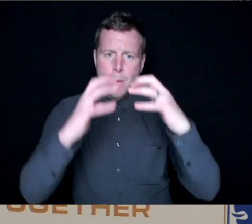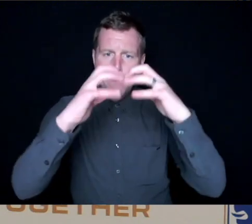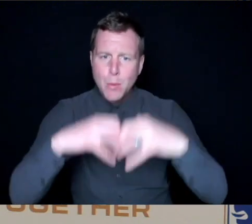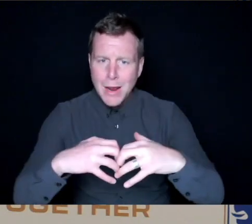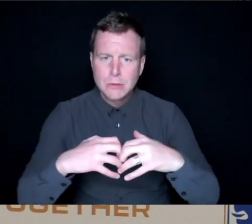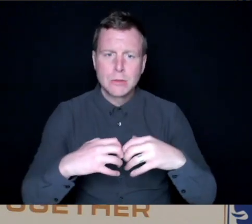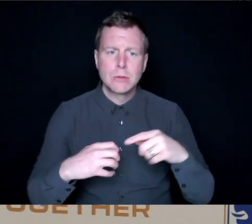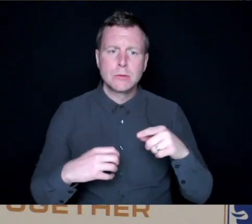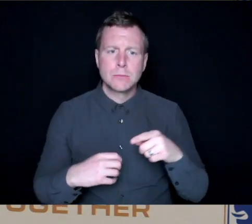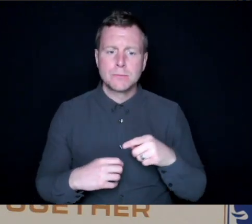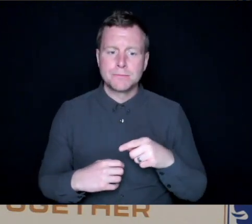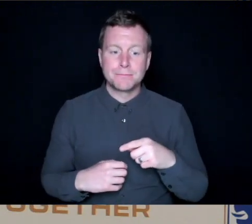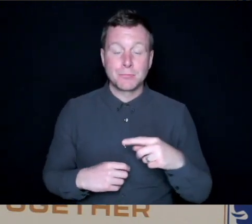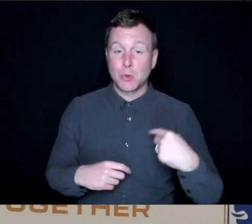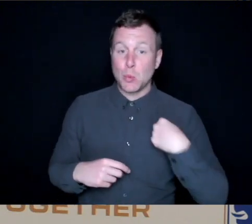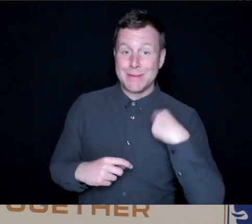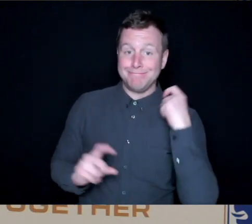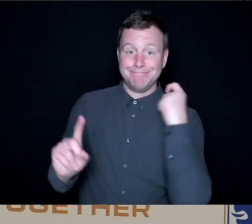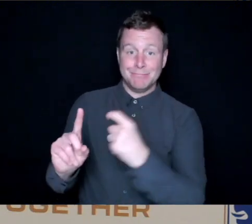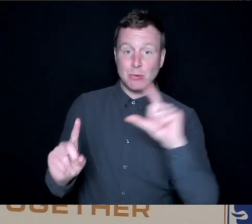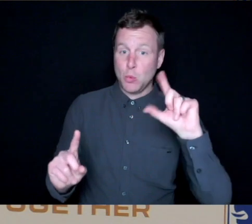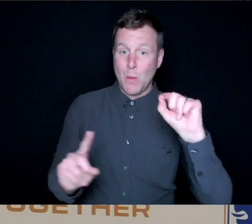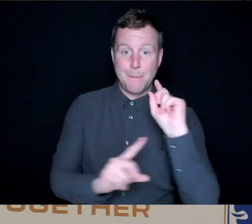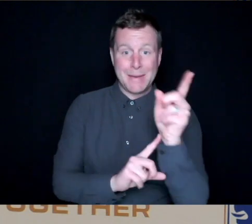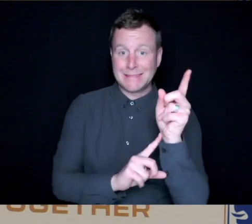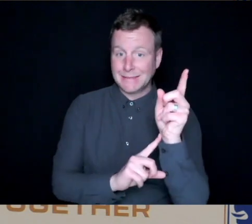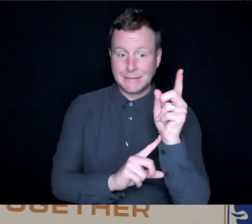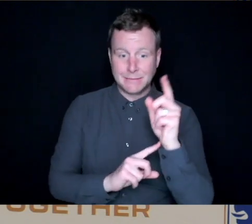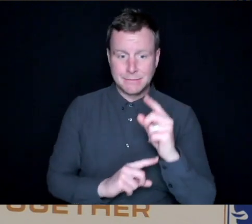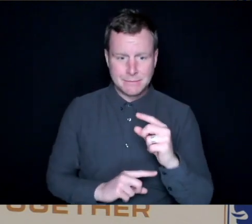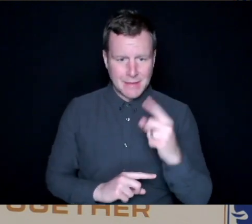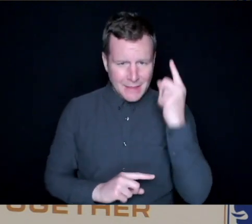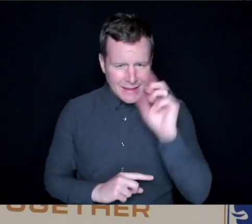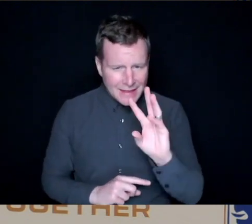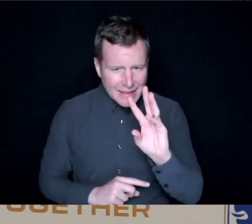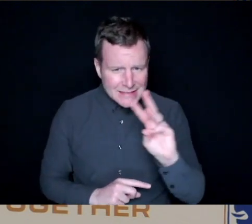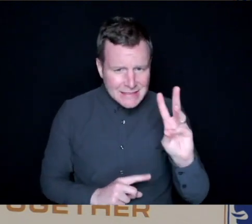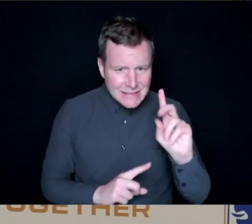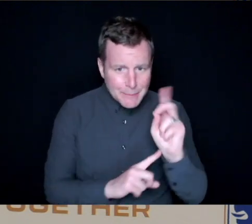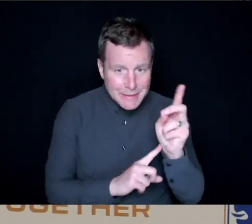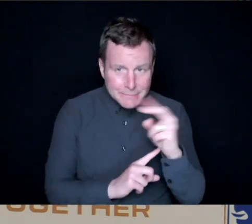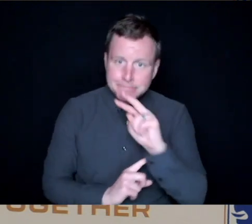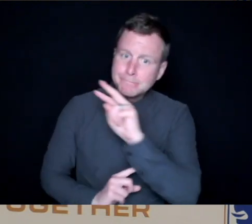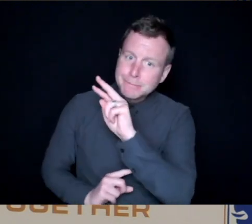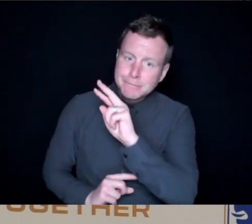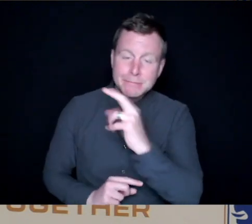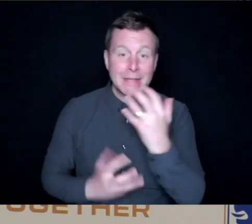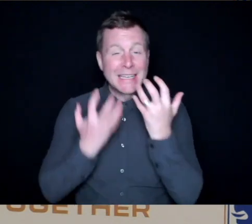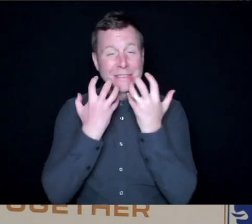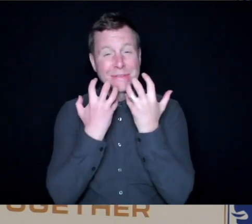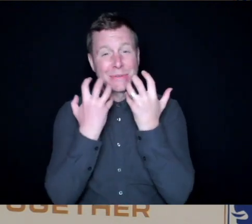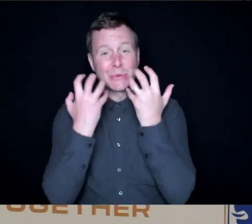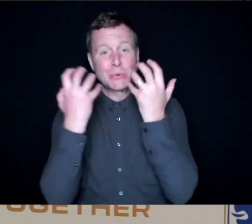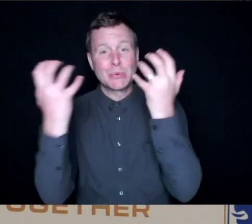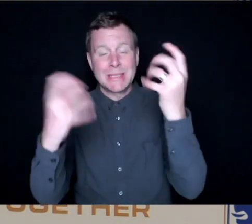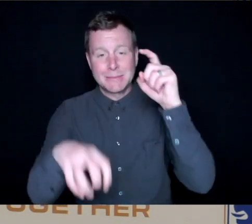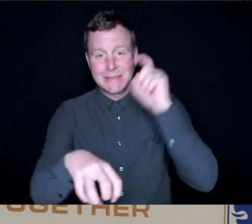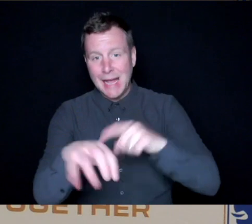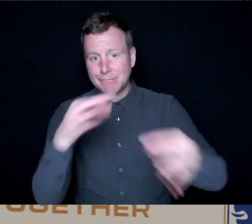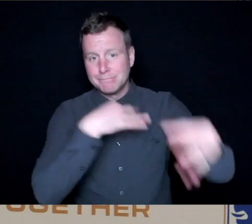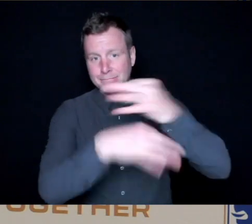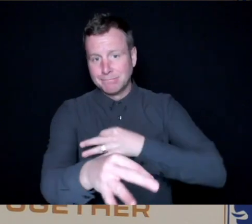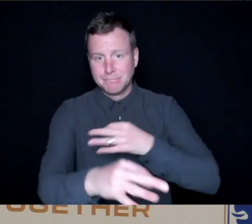in? But she was allowed to play 20 minutes, so I gave her 66 minutes clicked onto the clock, and I screamed as loud as I could for